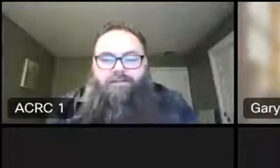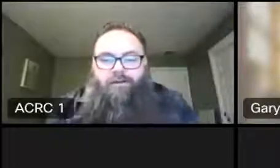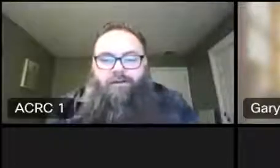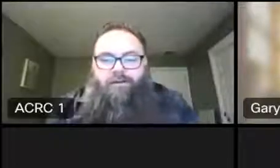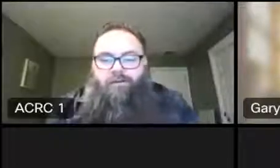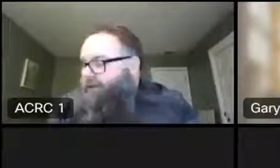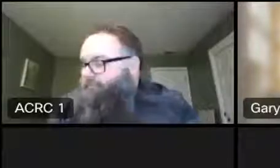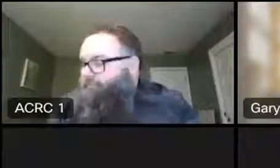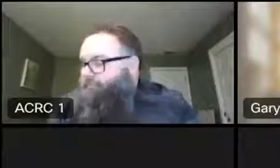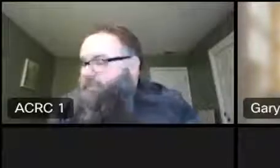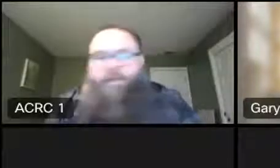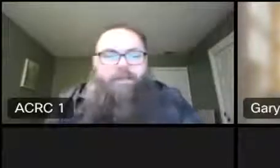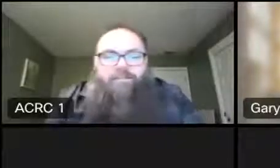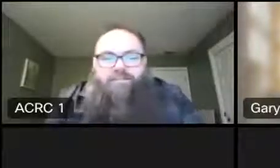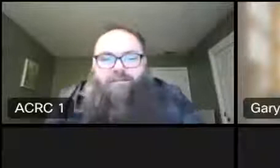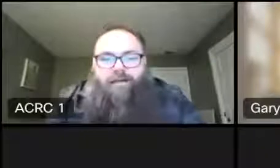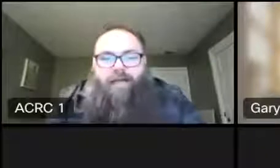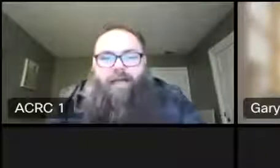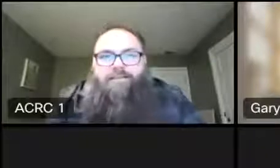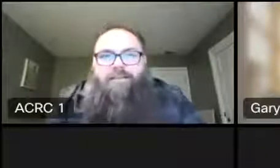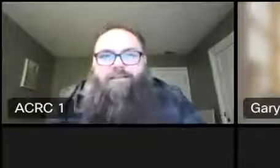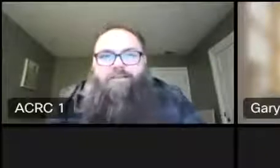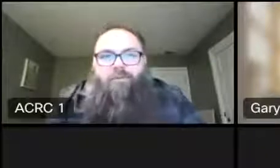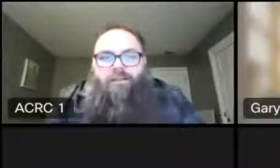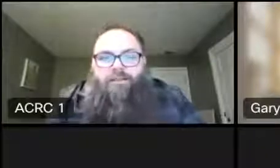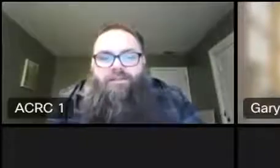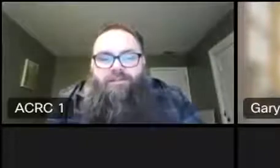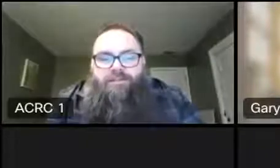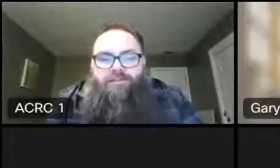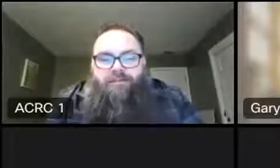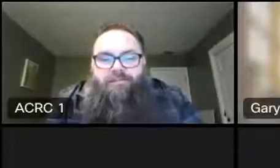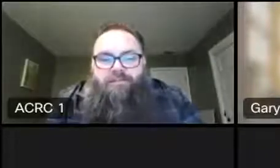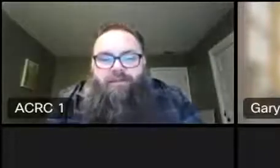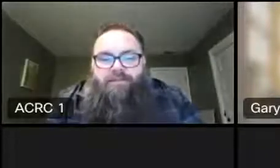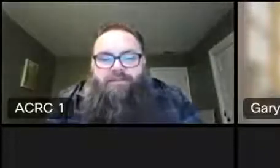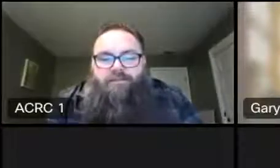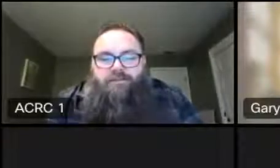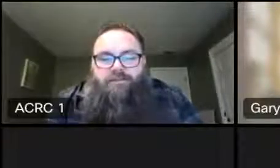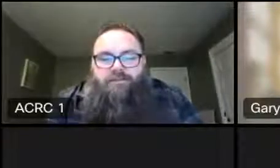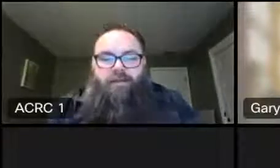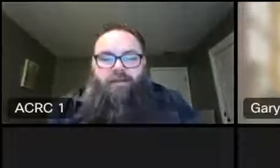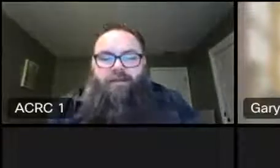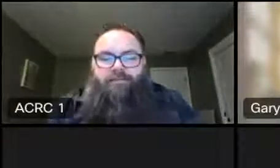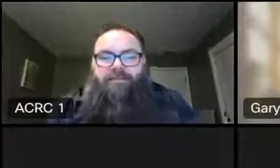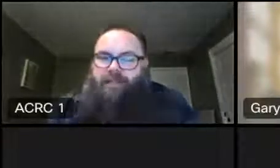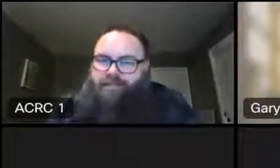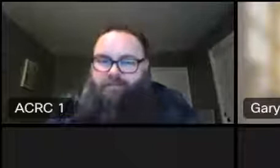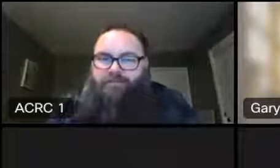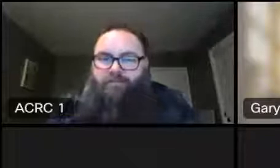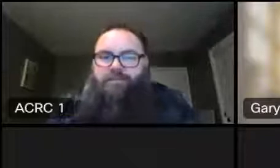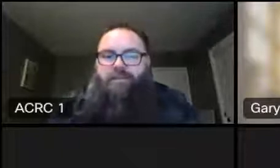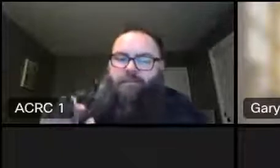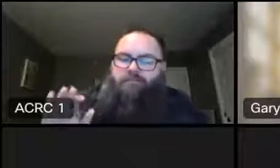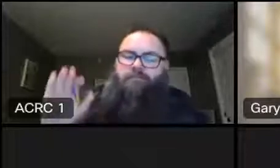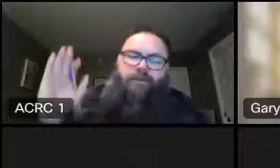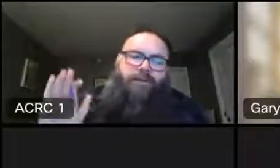area. So again, just as things are really challenging, sometimes these crisis services can really help stabilize